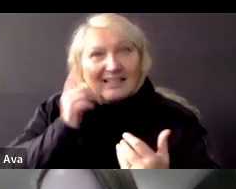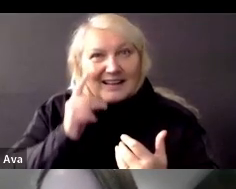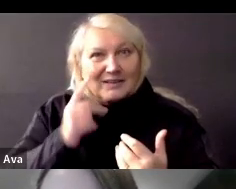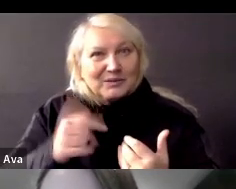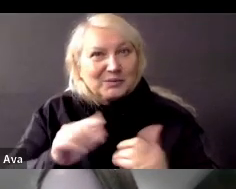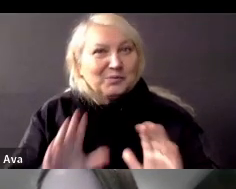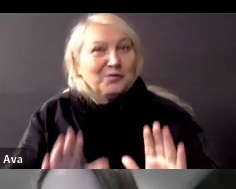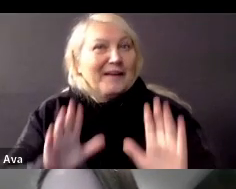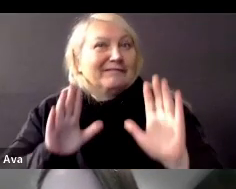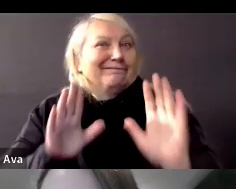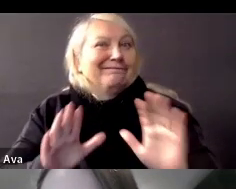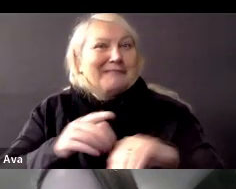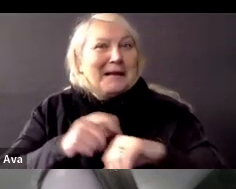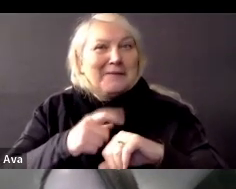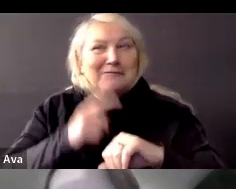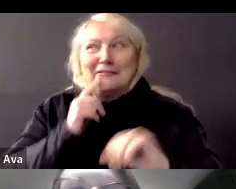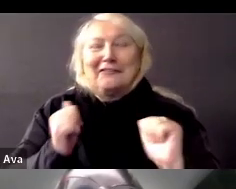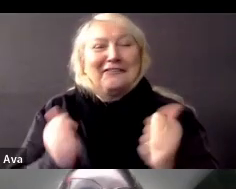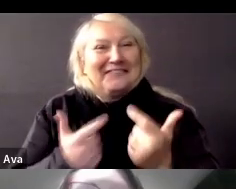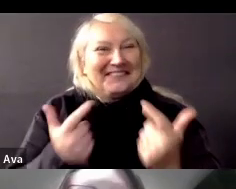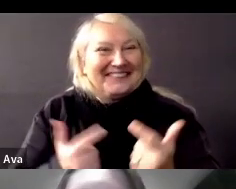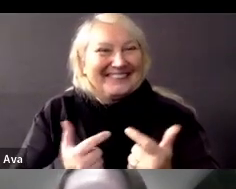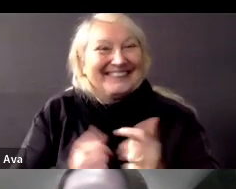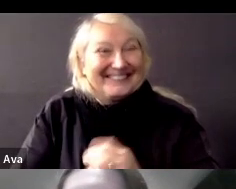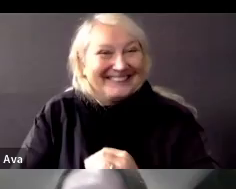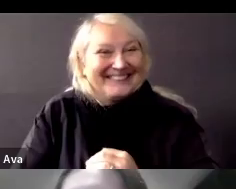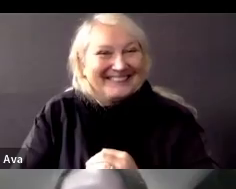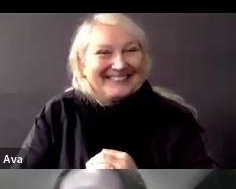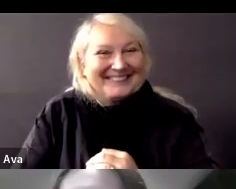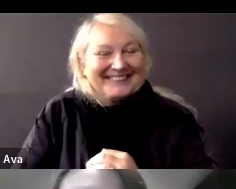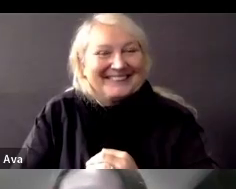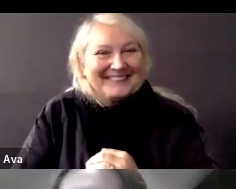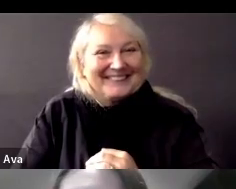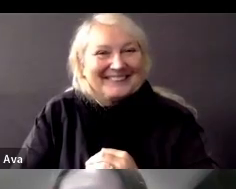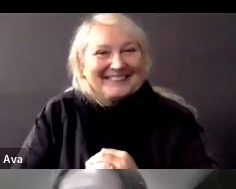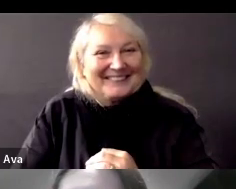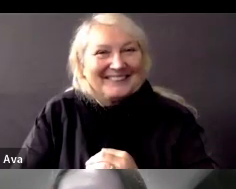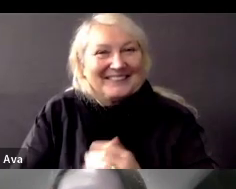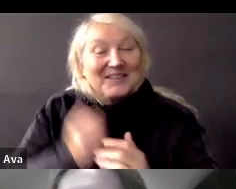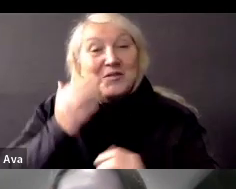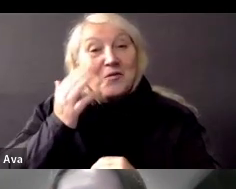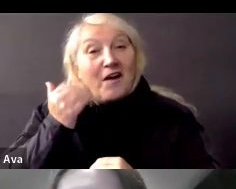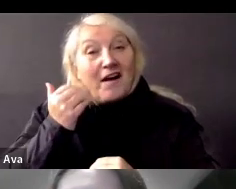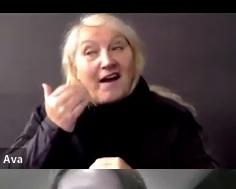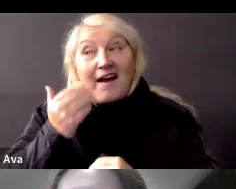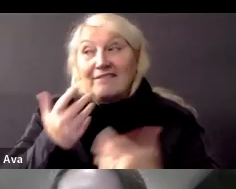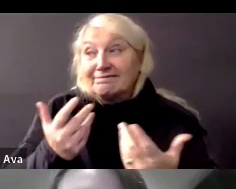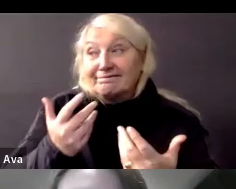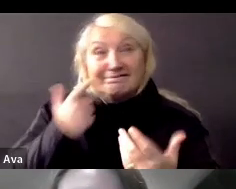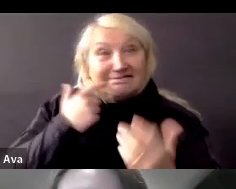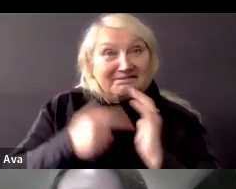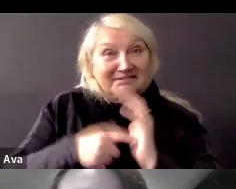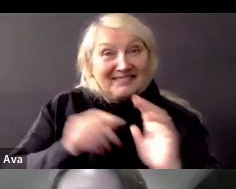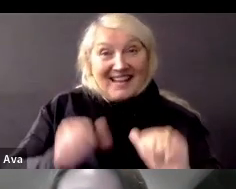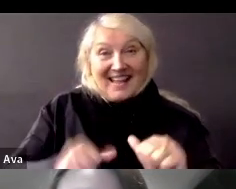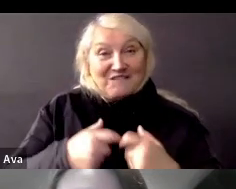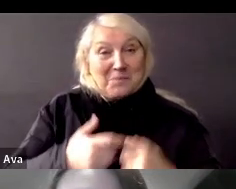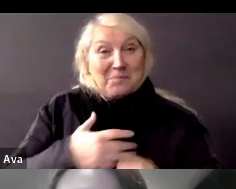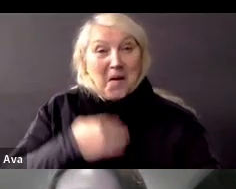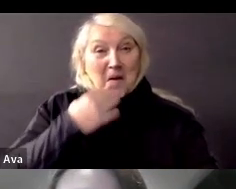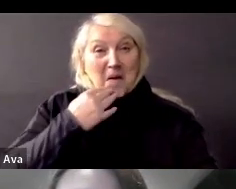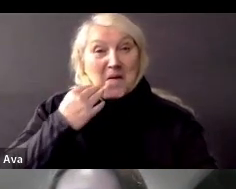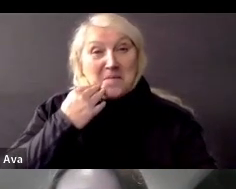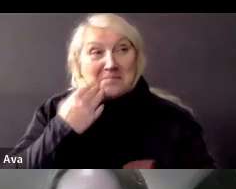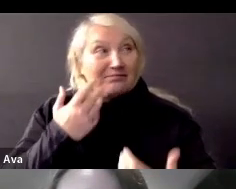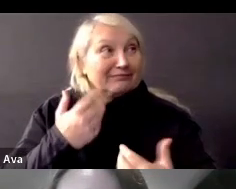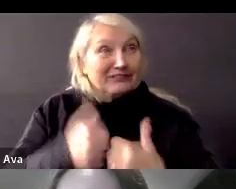time for everyone because we can do it from our homes and not have to worry